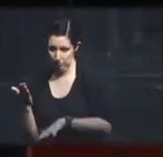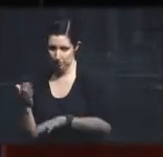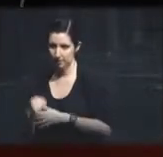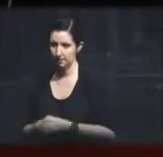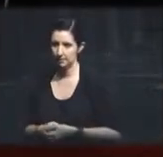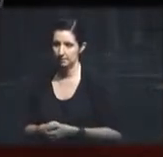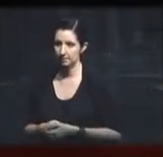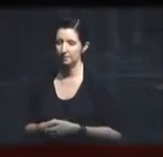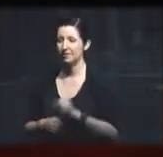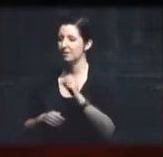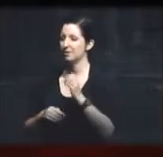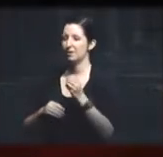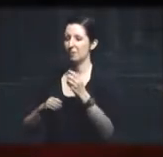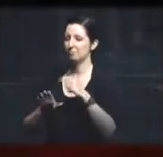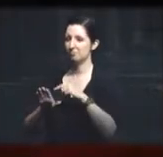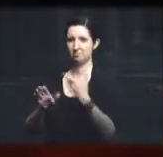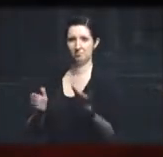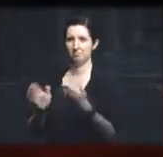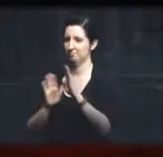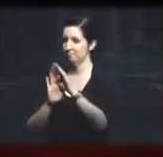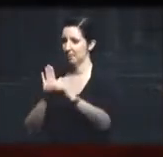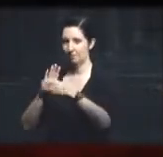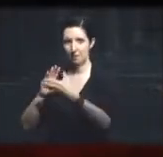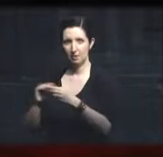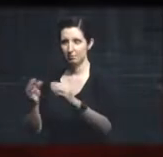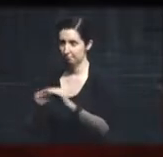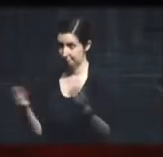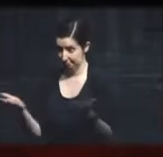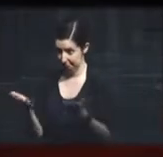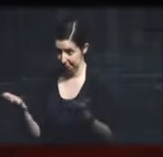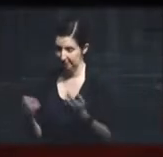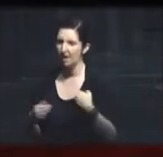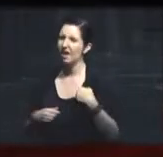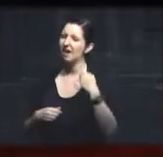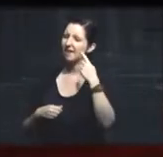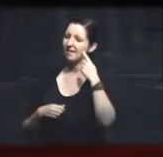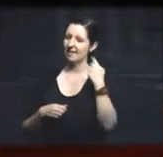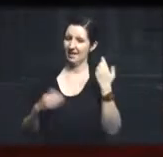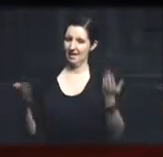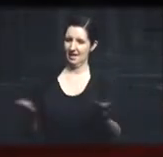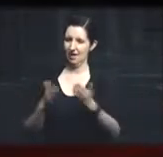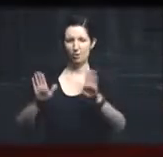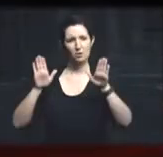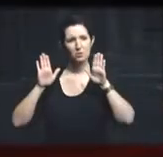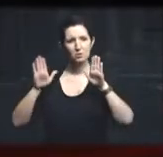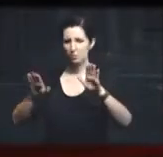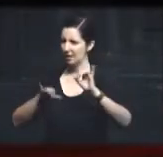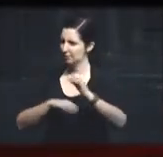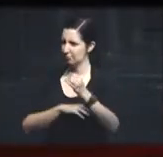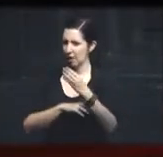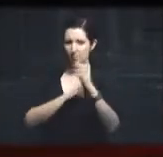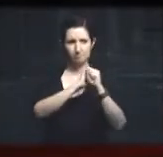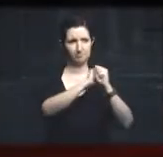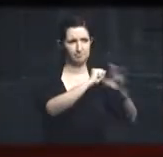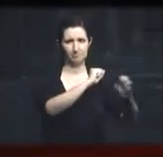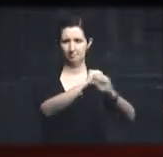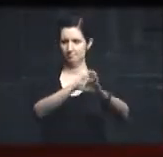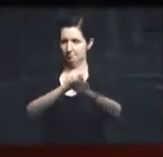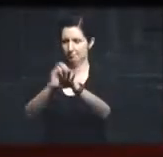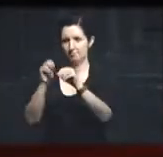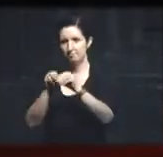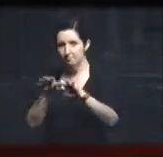to that, to me, is that we're doing a great job of getting the word out about Pikes Peak Community College, about building